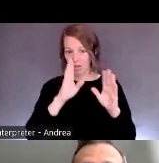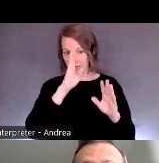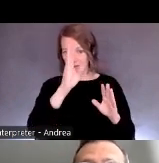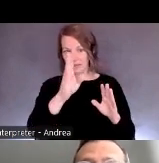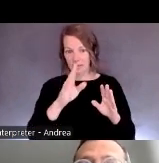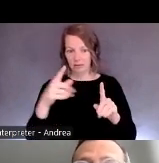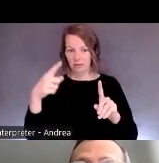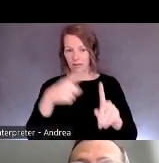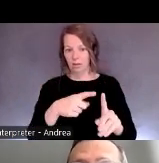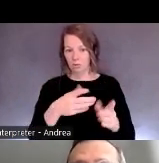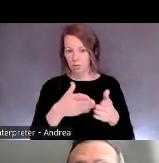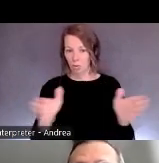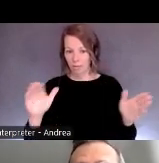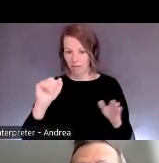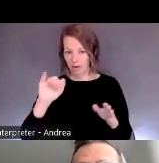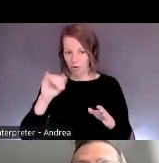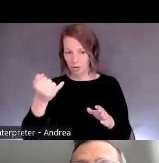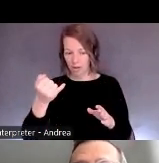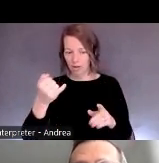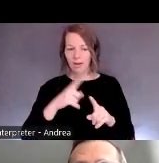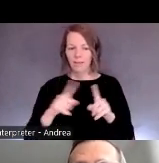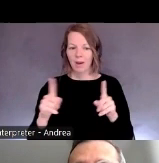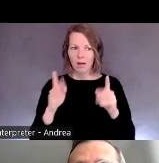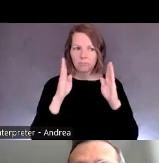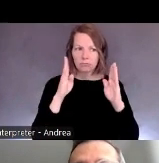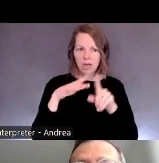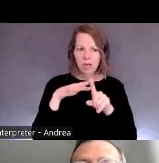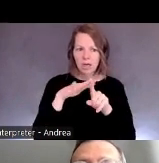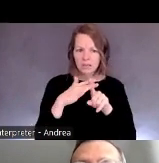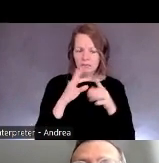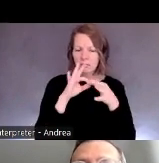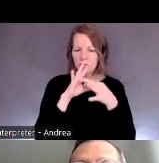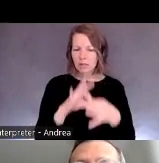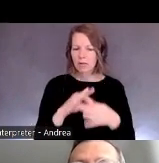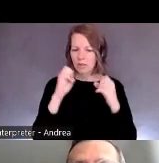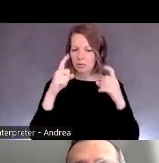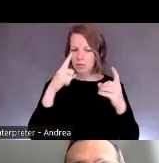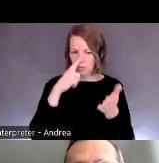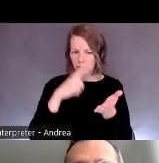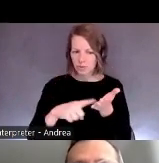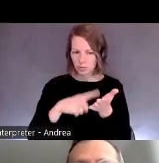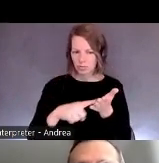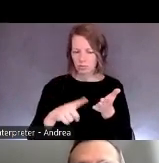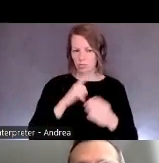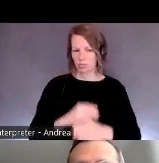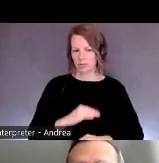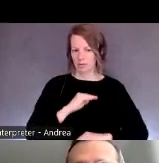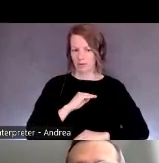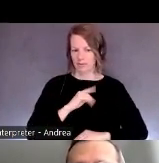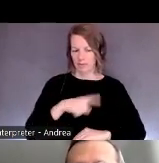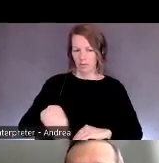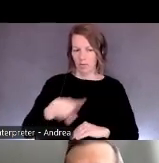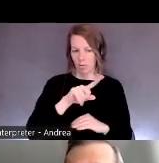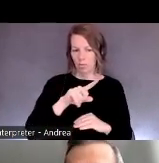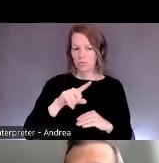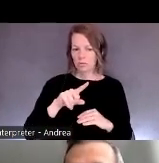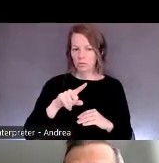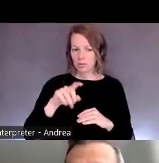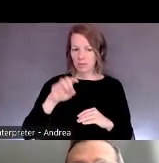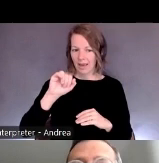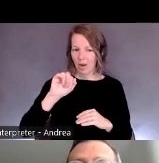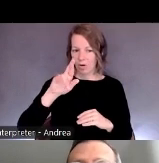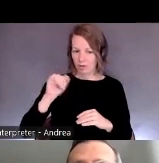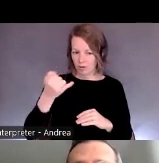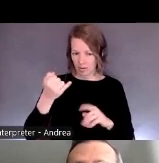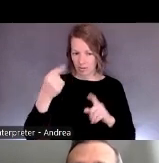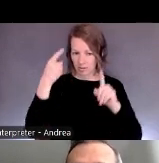AERJ, attending to context in educational research is a requirement to satisfy that declaration,